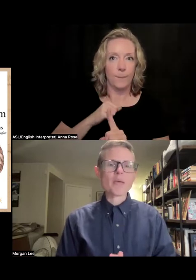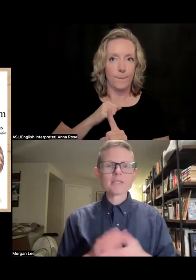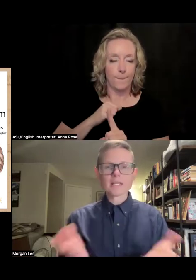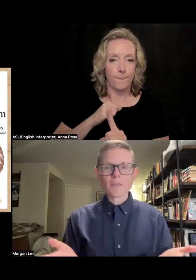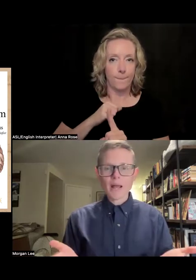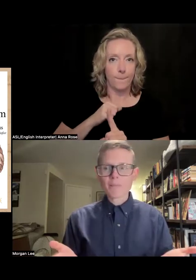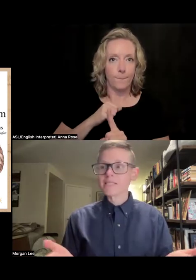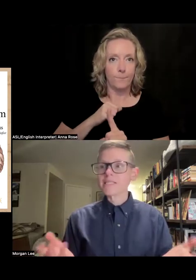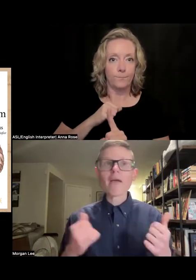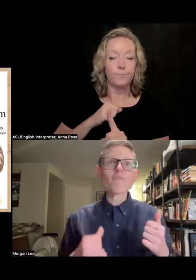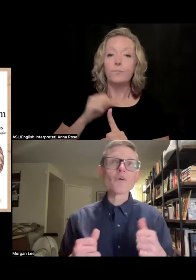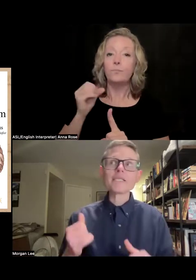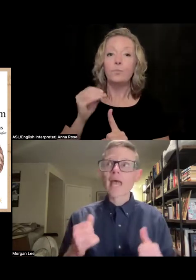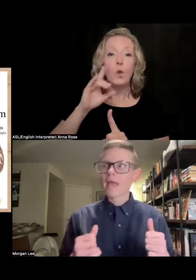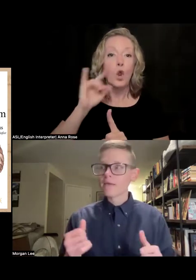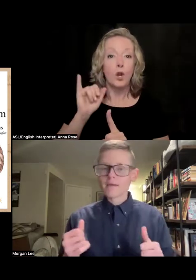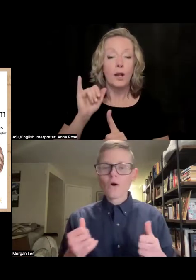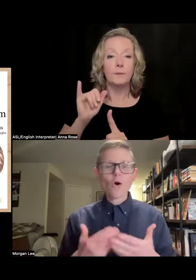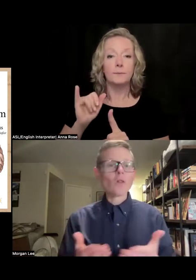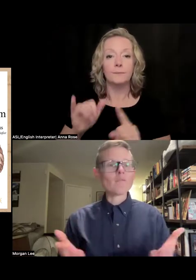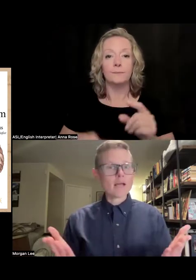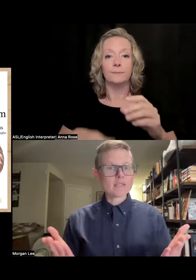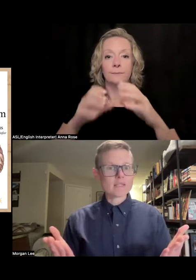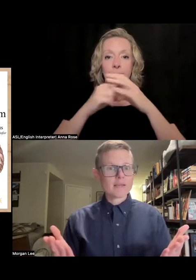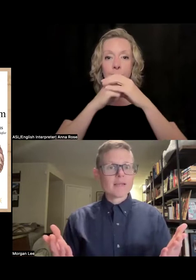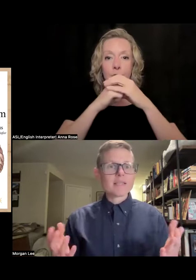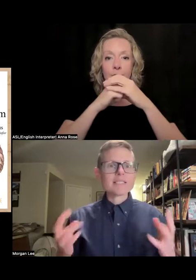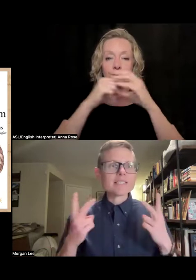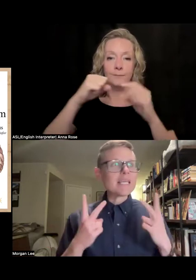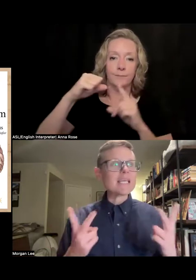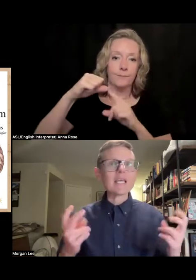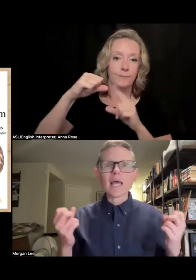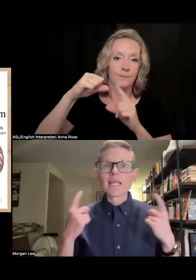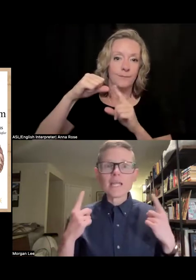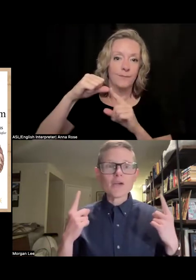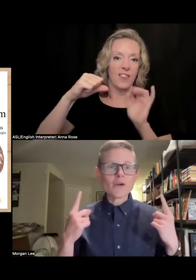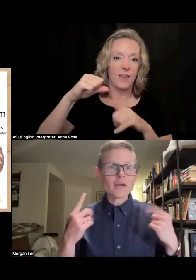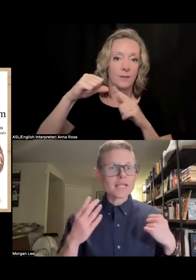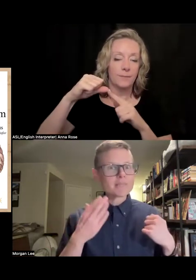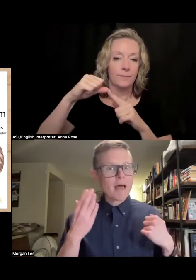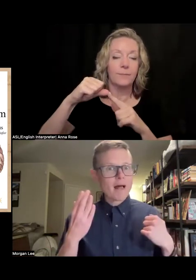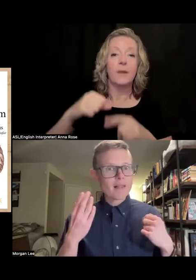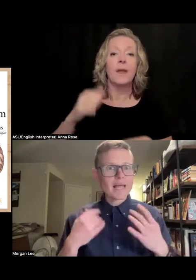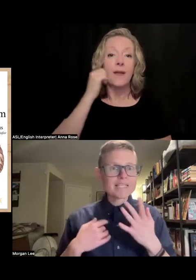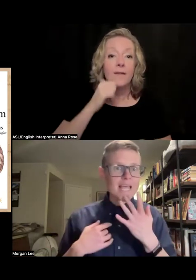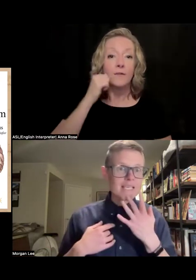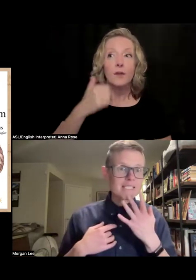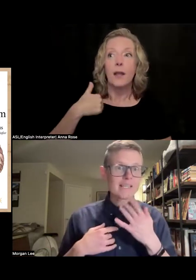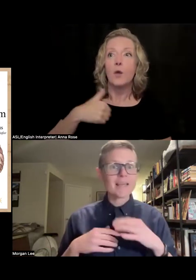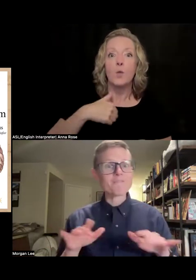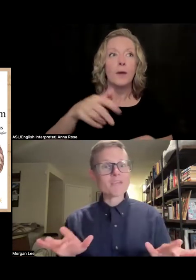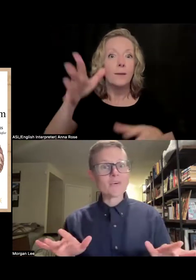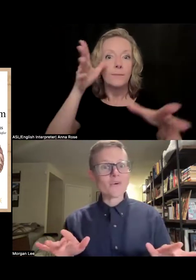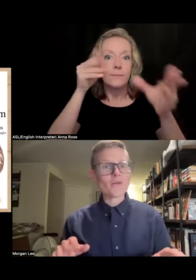So basically what happens is every day, all of us see and hear and smell and